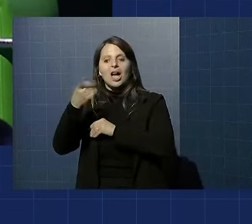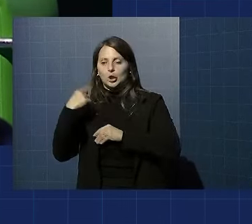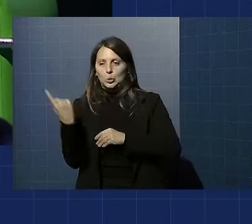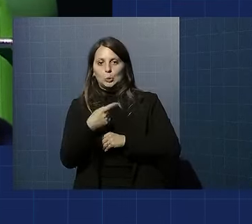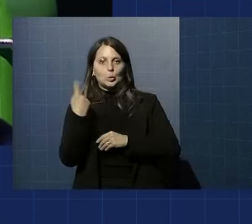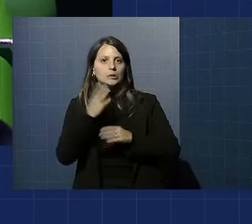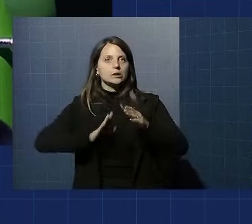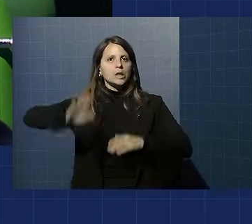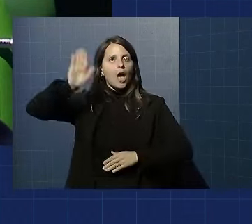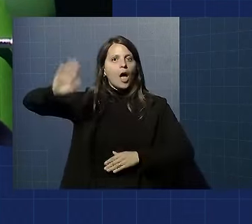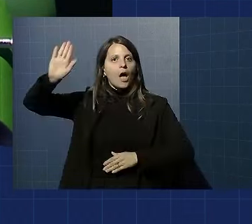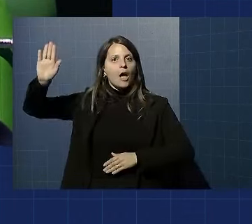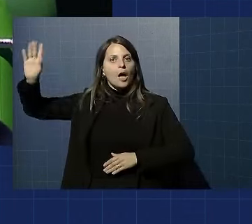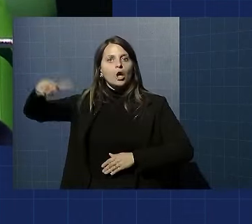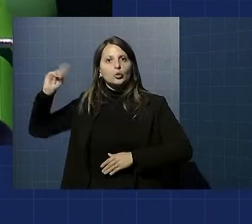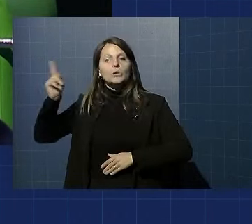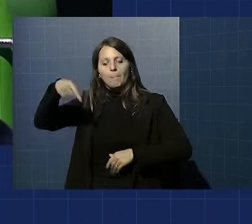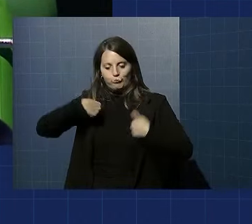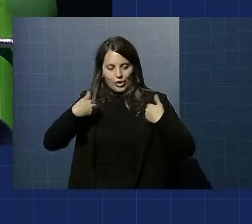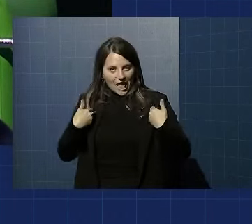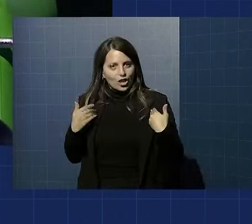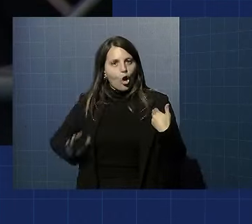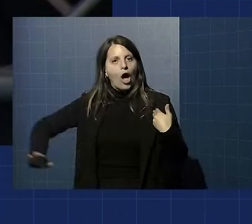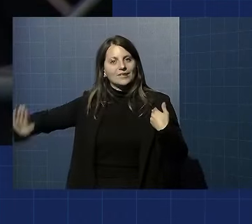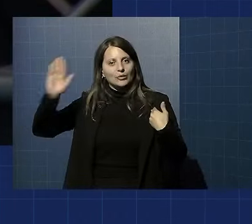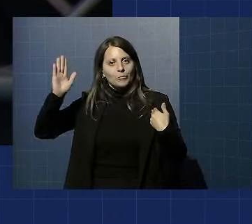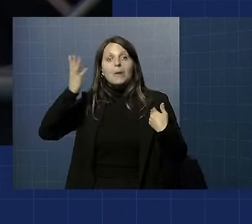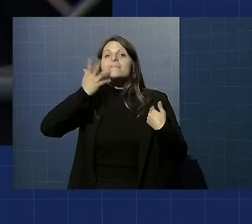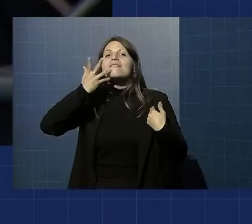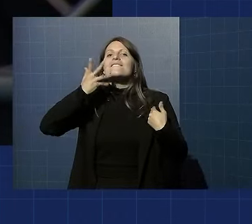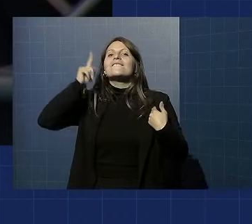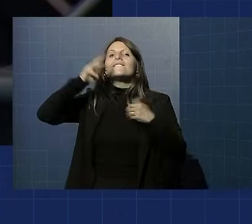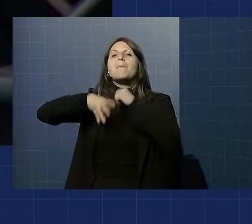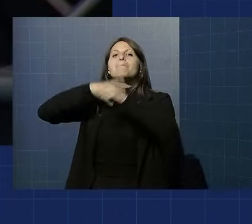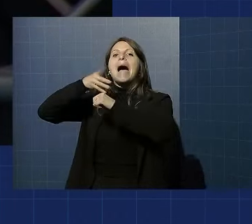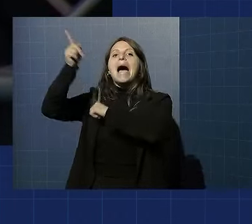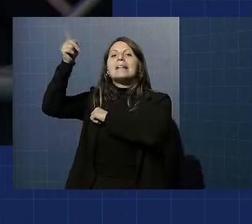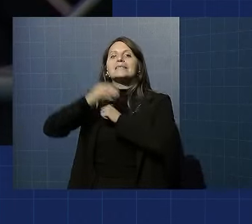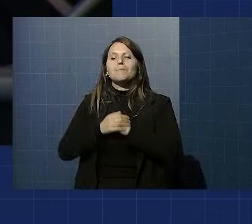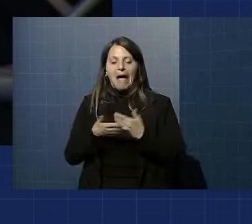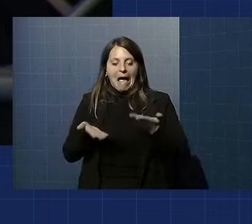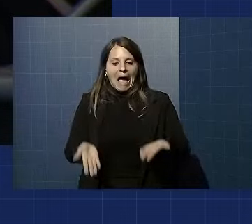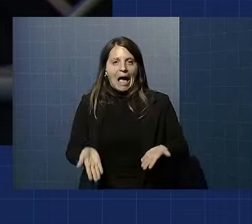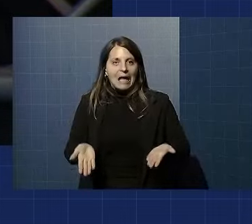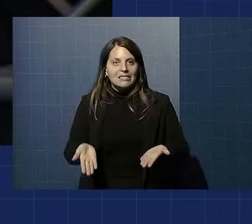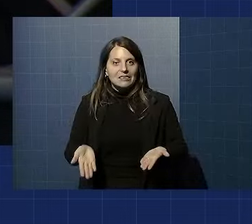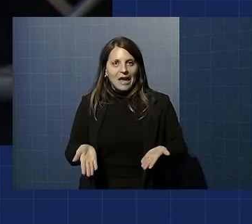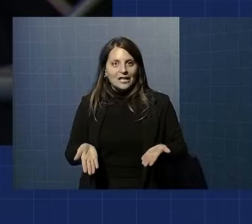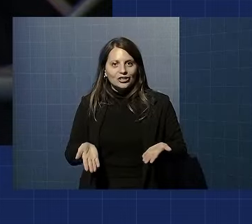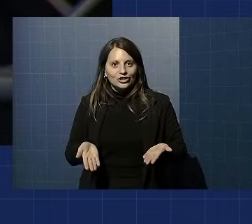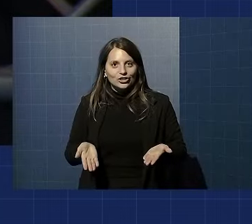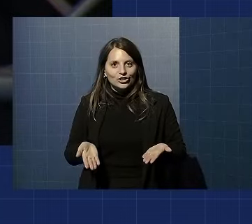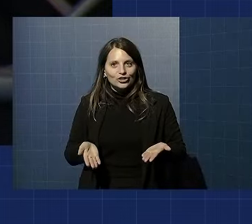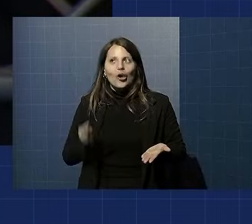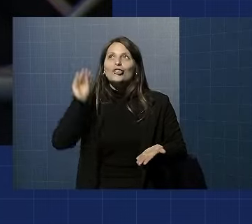tutti alzammo la mano, inclusa la sottoscritta. E però non abbiamo ancora fatto la domanda, dopo